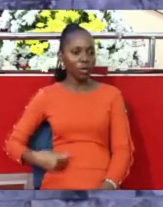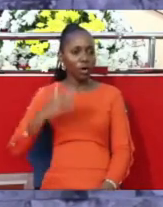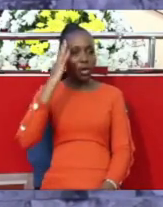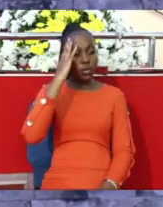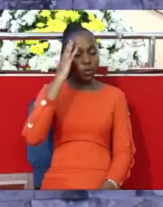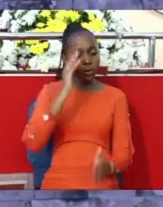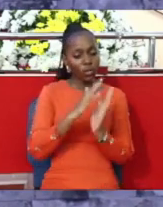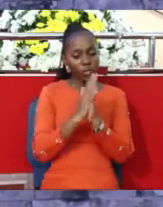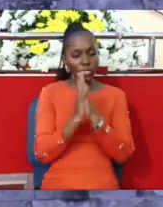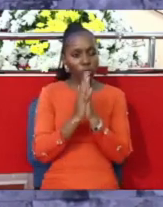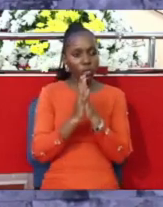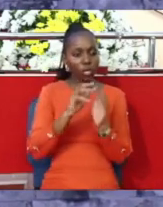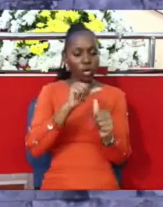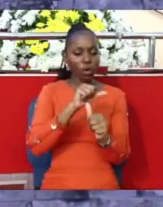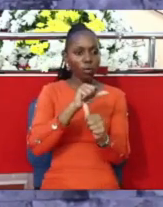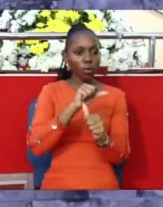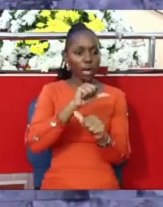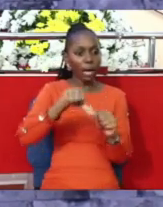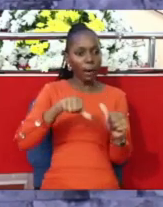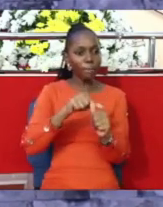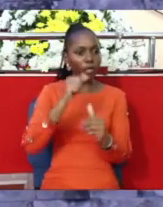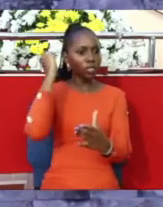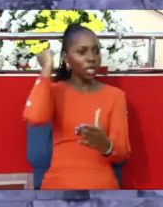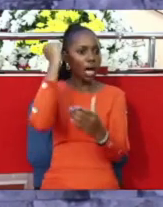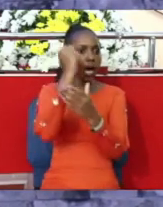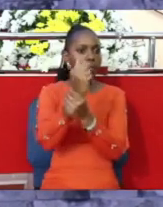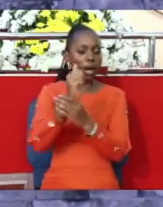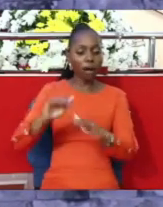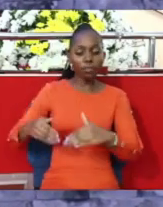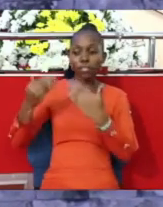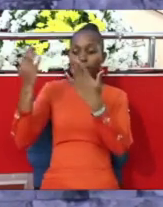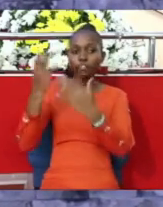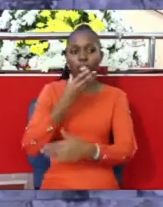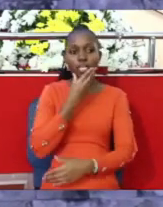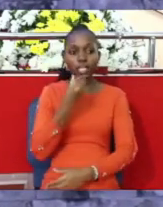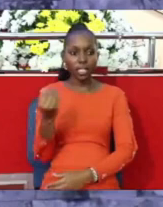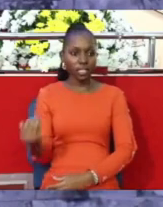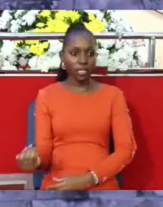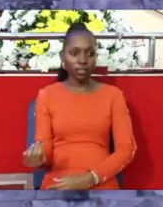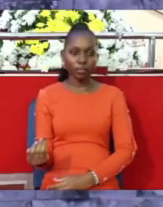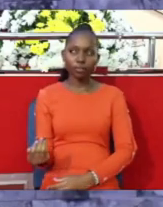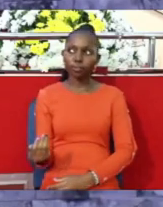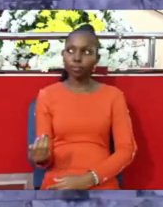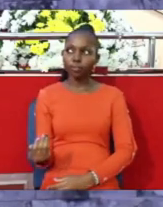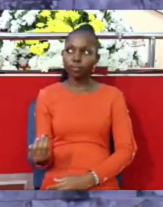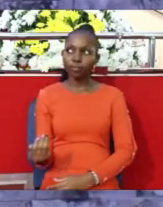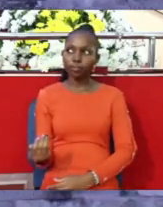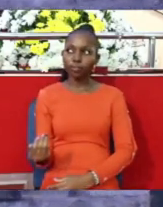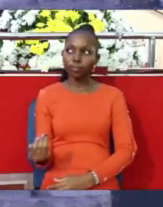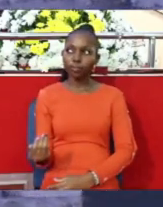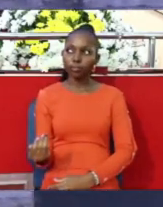sacrificing Isaac. Ebu fahamu hadithi ya Ibrahimu akimtoa sadaka mwanawe Isaac. And they might give you water. Na nikikupa maji. Because they think, kwa